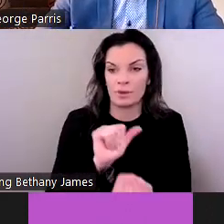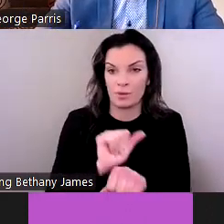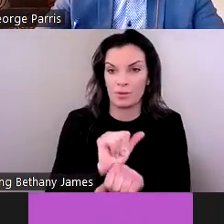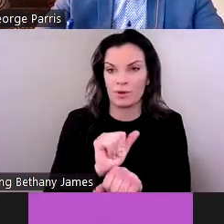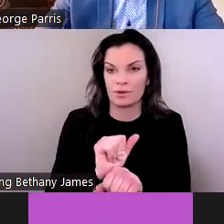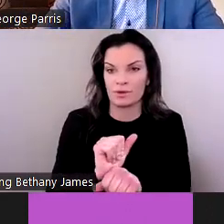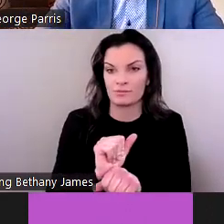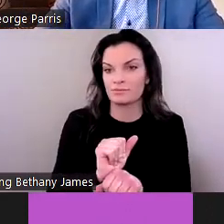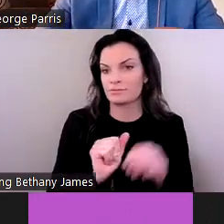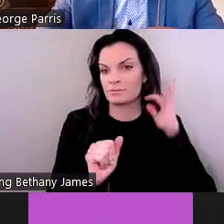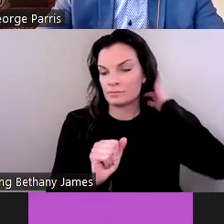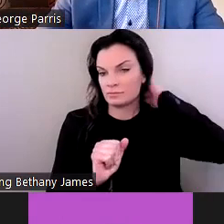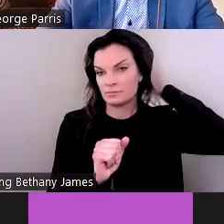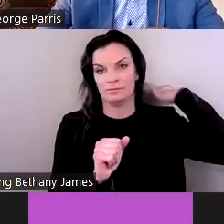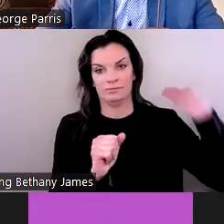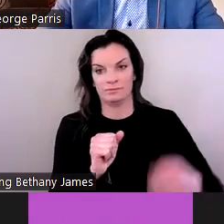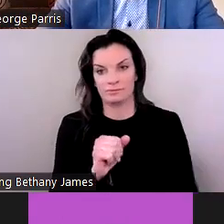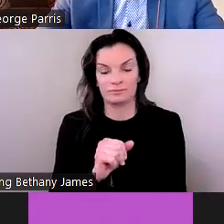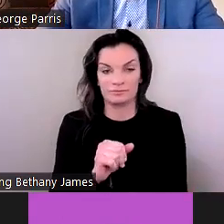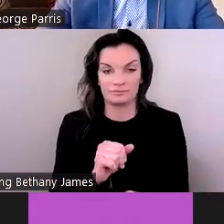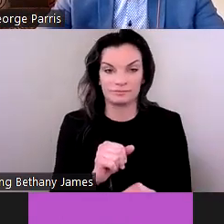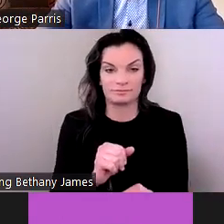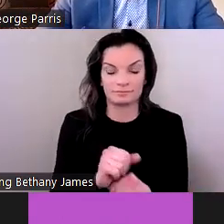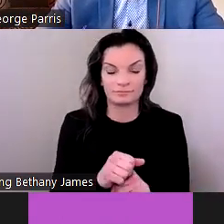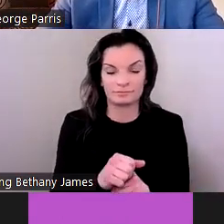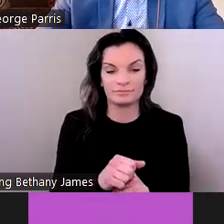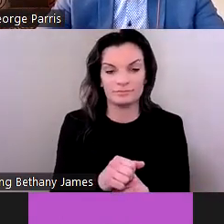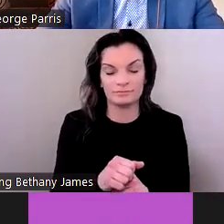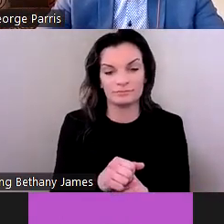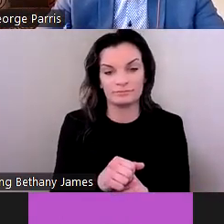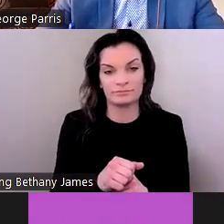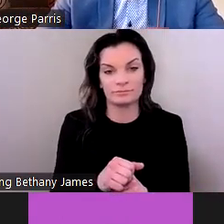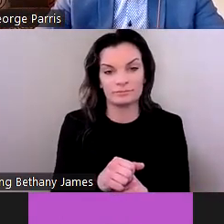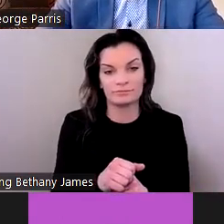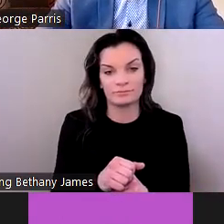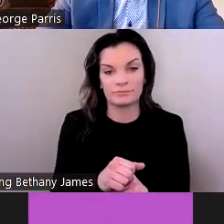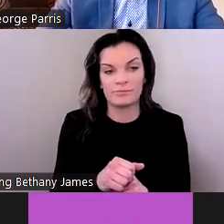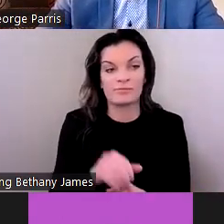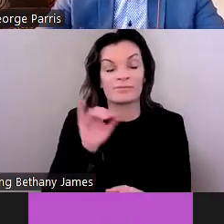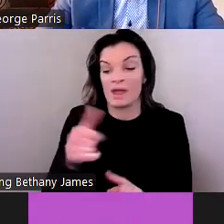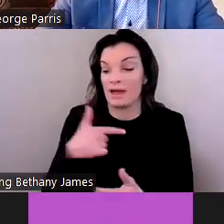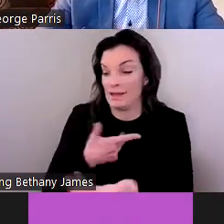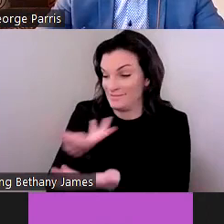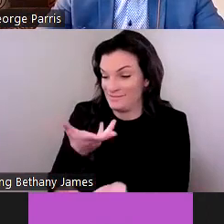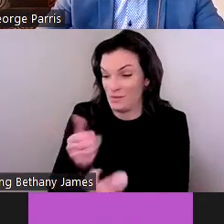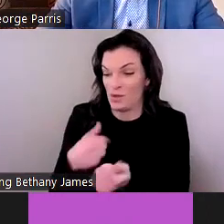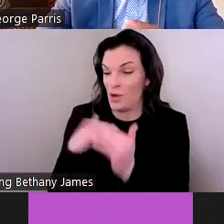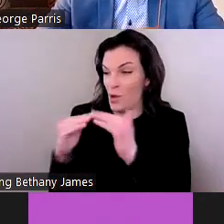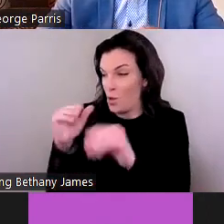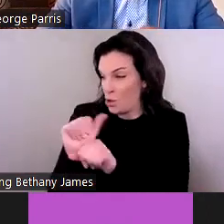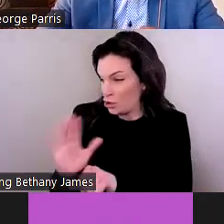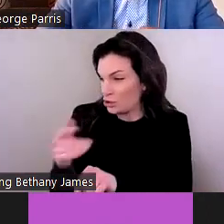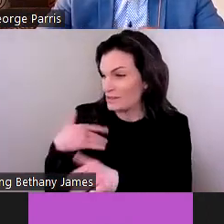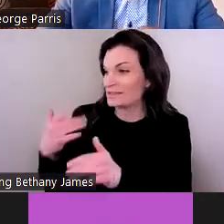to that individual. It makes interacting with your coworkers and your superiors more challenging because you're